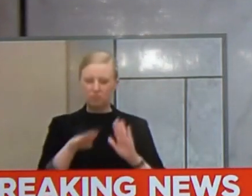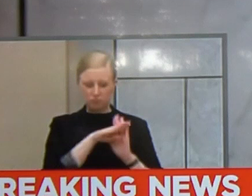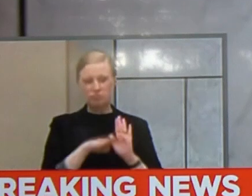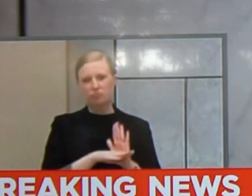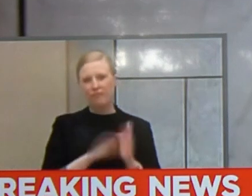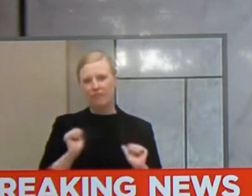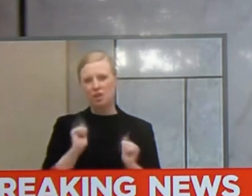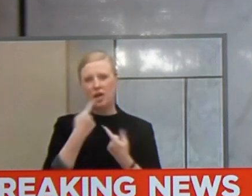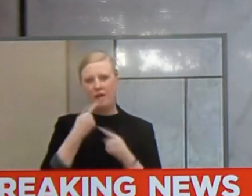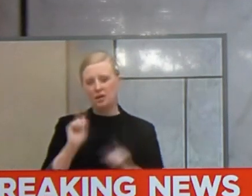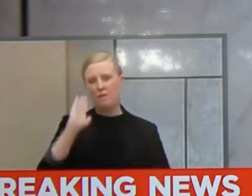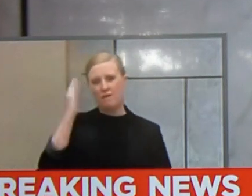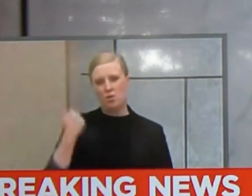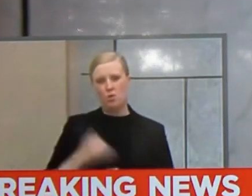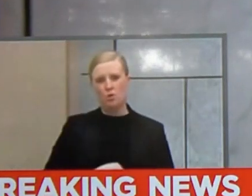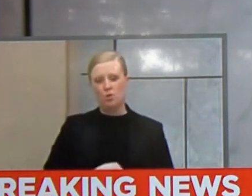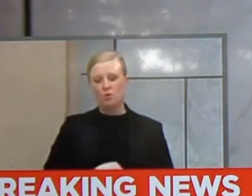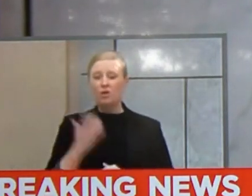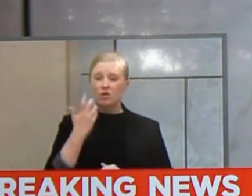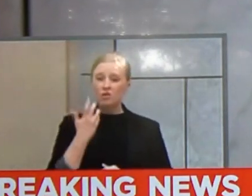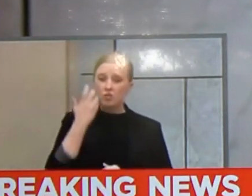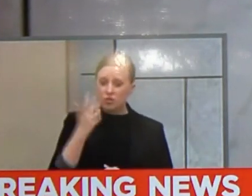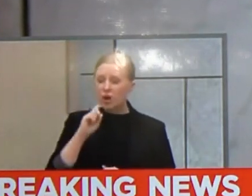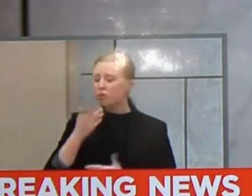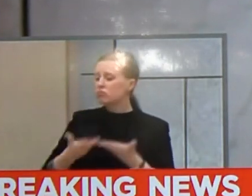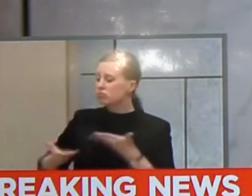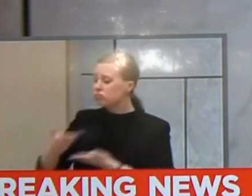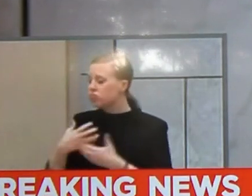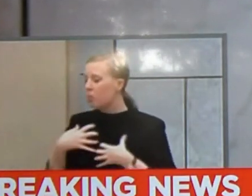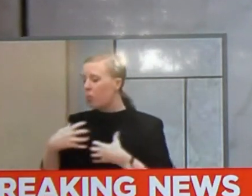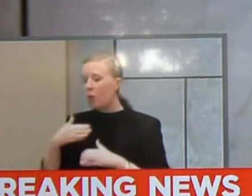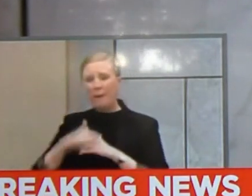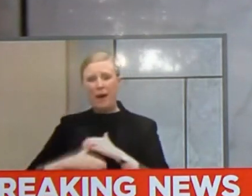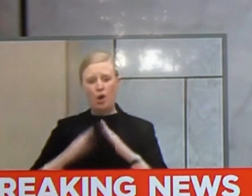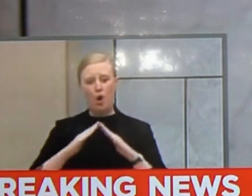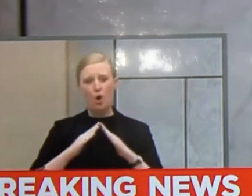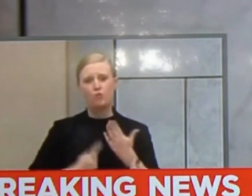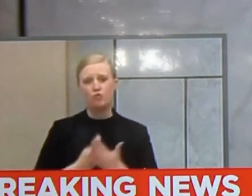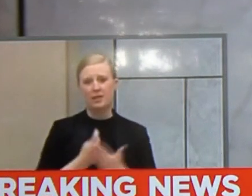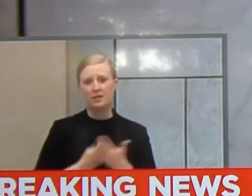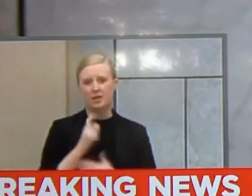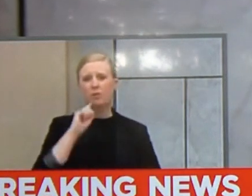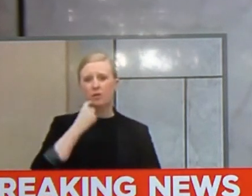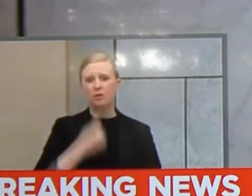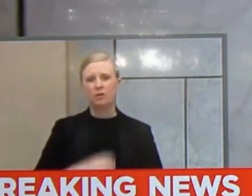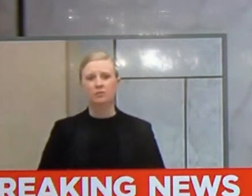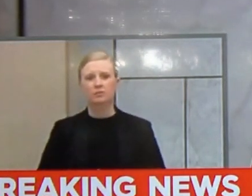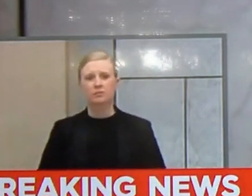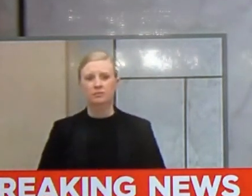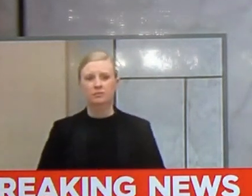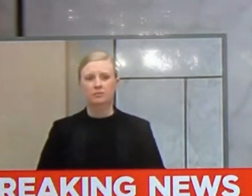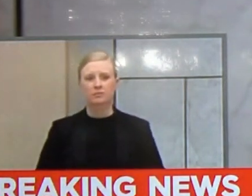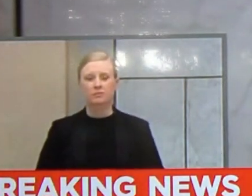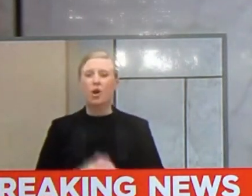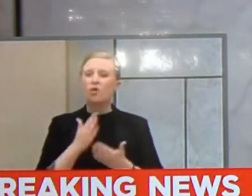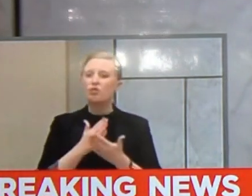very important. And there will be further work that is being done by the treasurers on residential tenancies. But the commercial tenancies